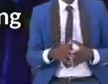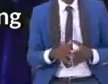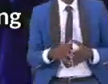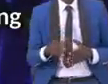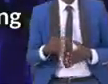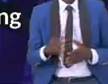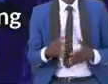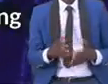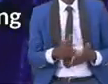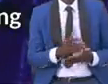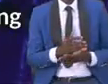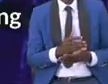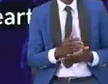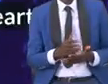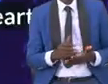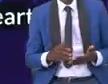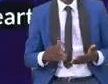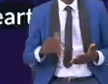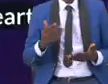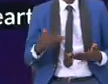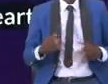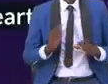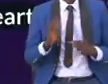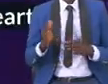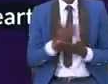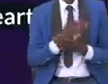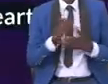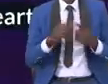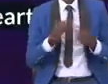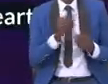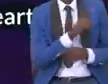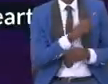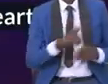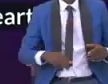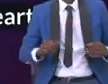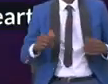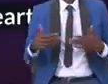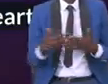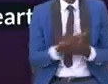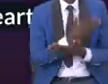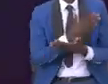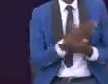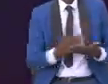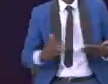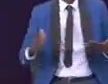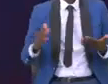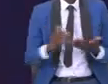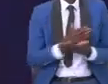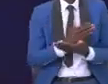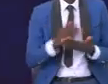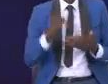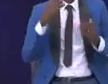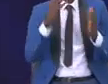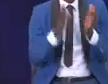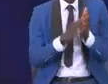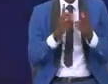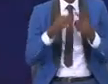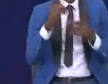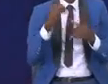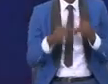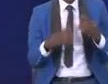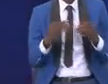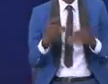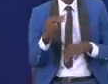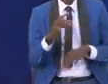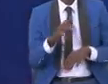Sing his praise to the ends of the earth, yeah. Let every nation tell it,